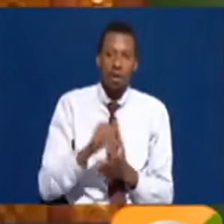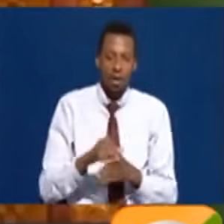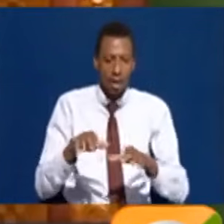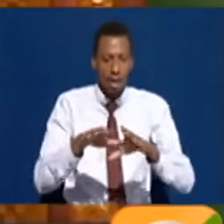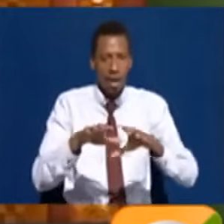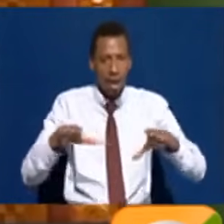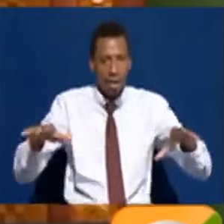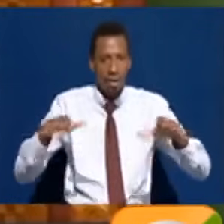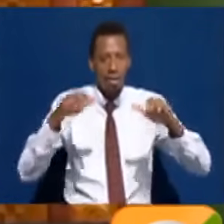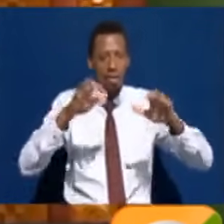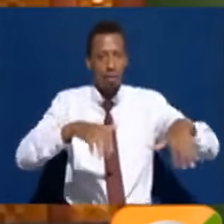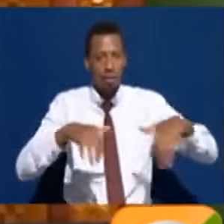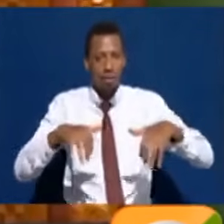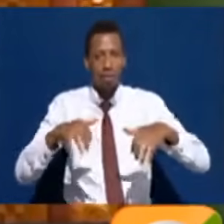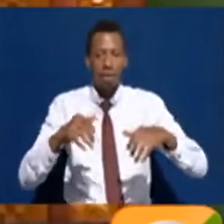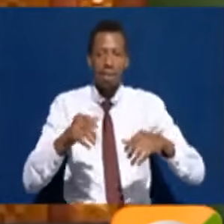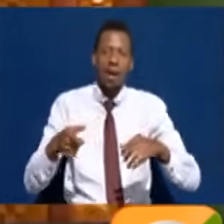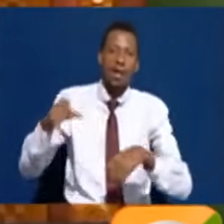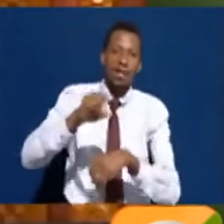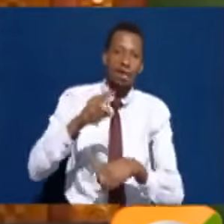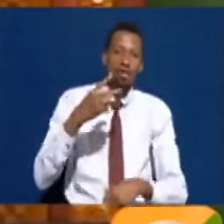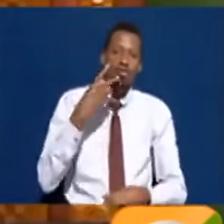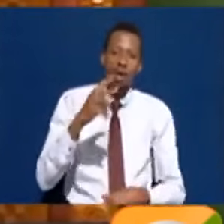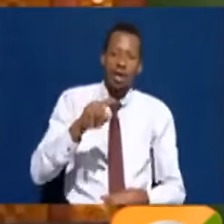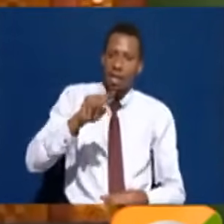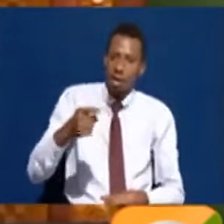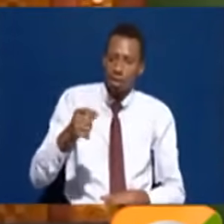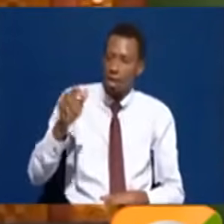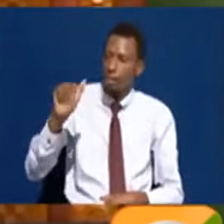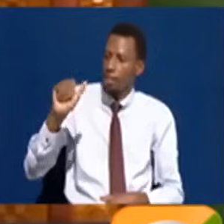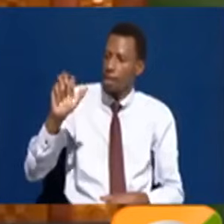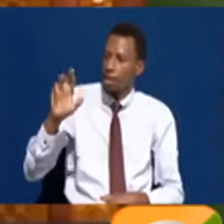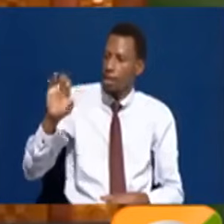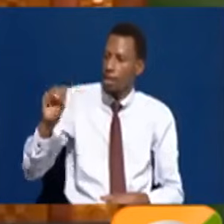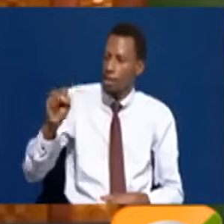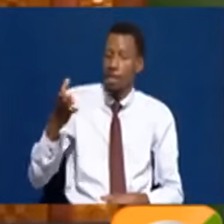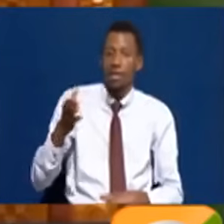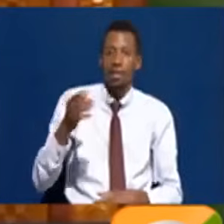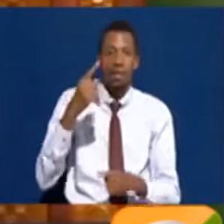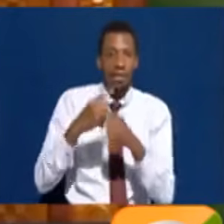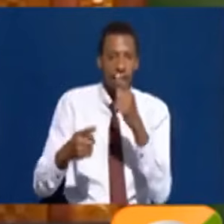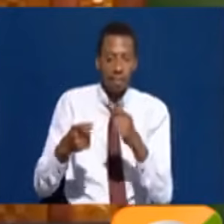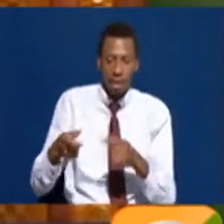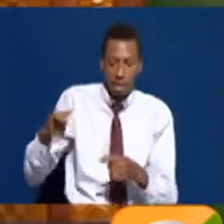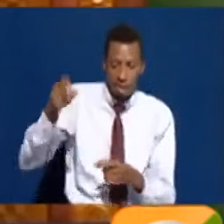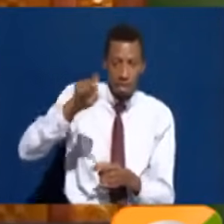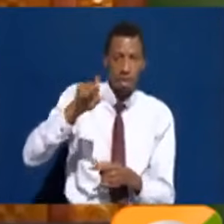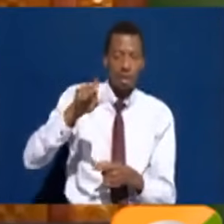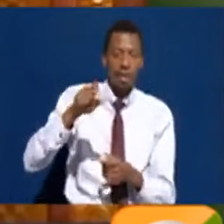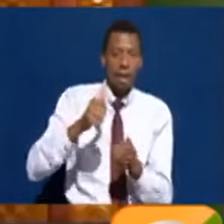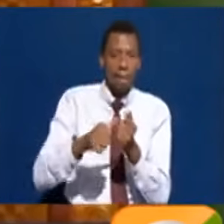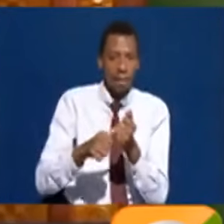an extra 200,000 acres this year and enhanced maize production by an